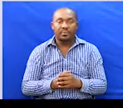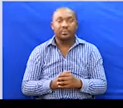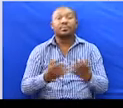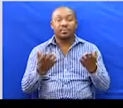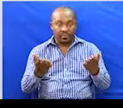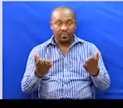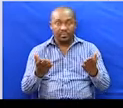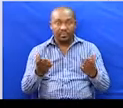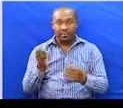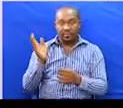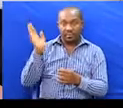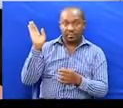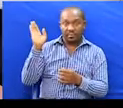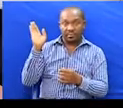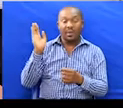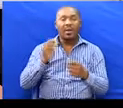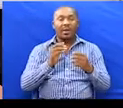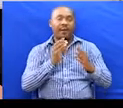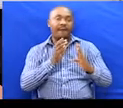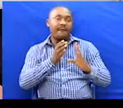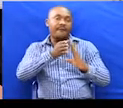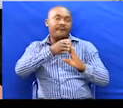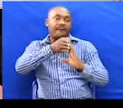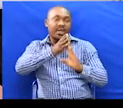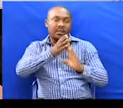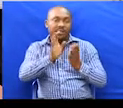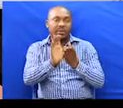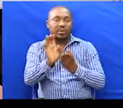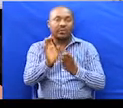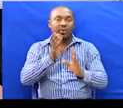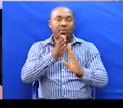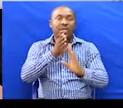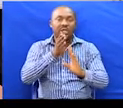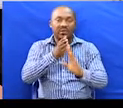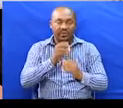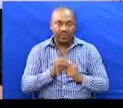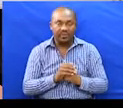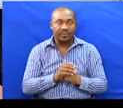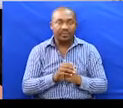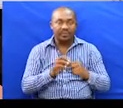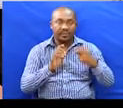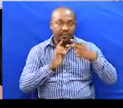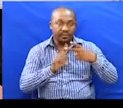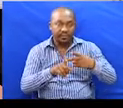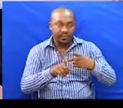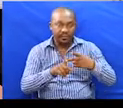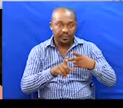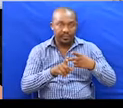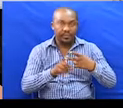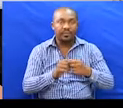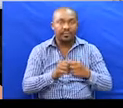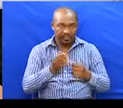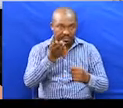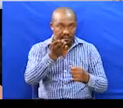This is our first specific objective. The second specific objective, my